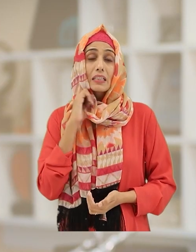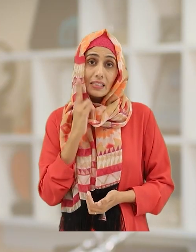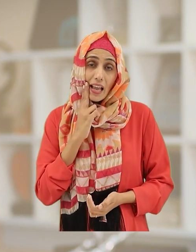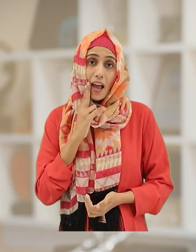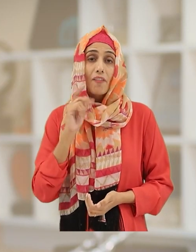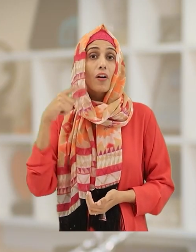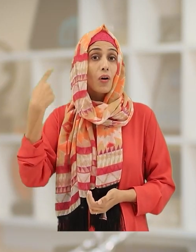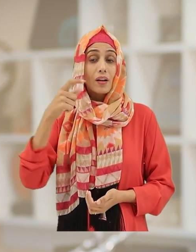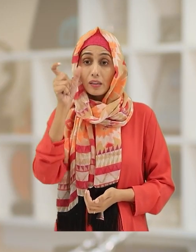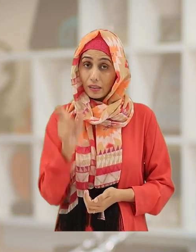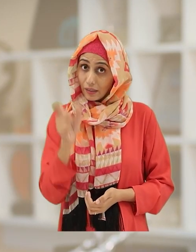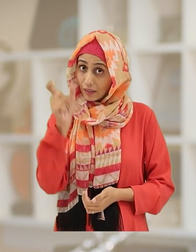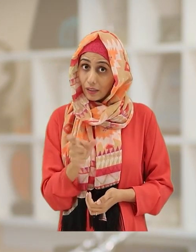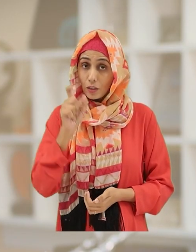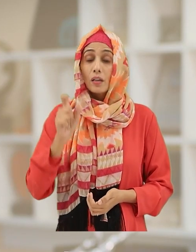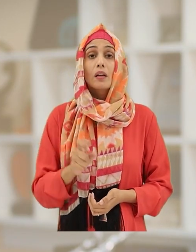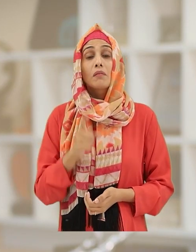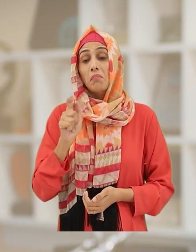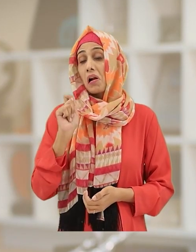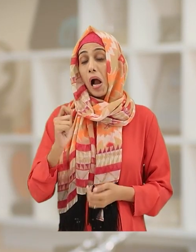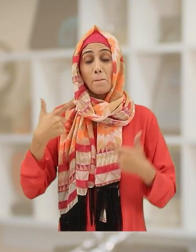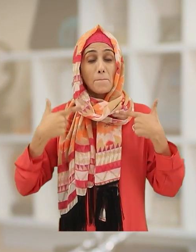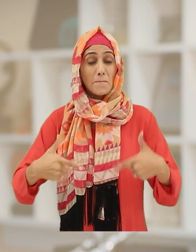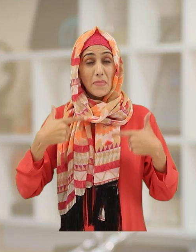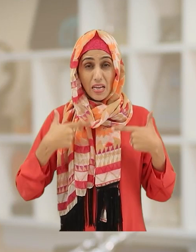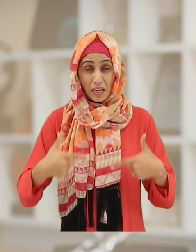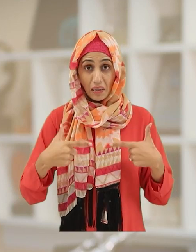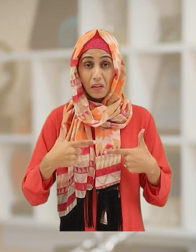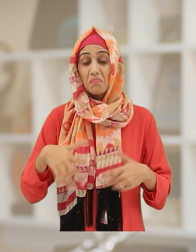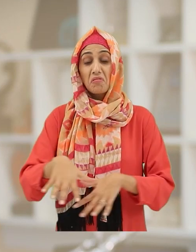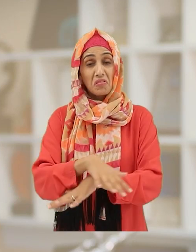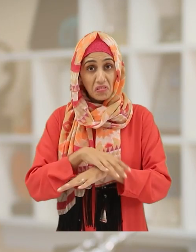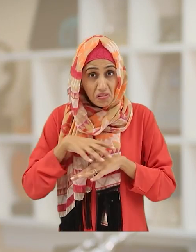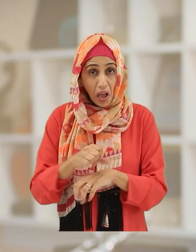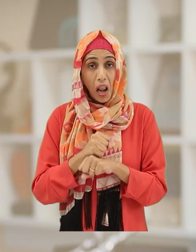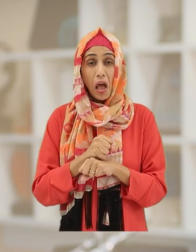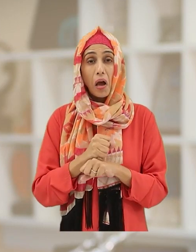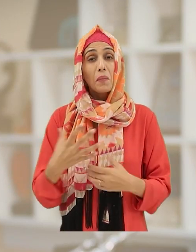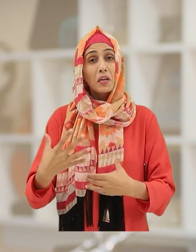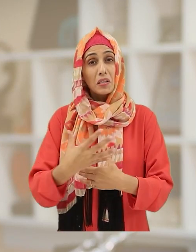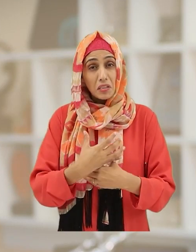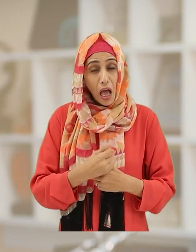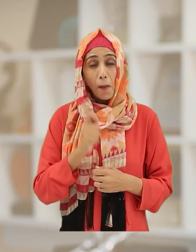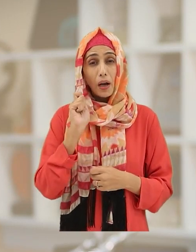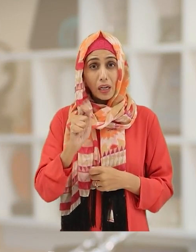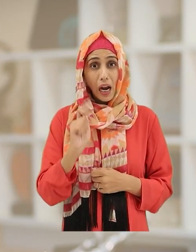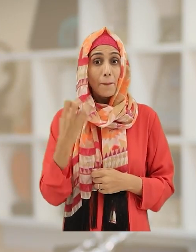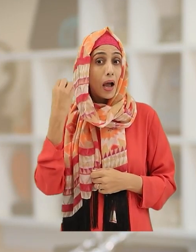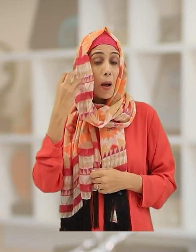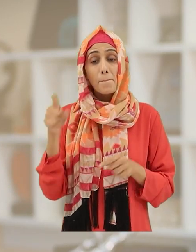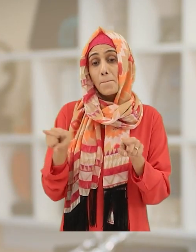Deaf employees are very committed. They're very capable. They deliver at a level that